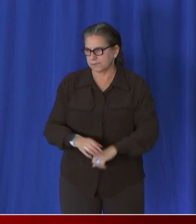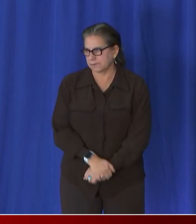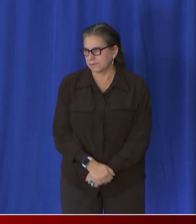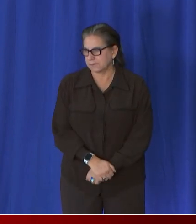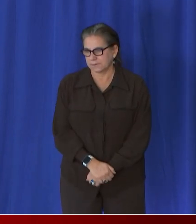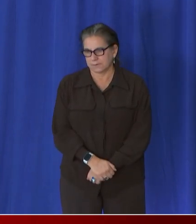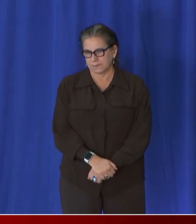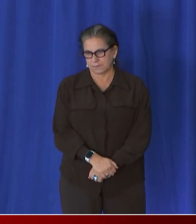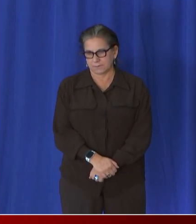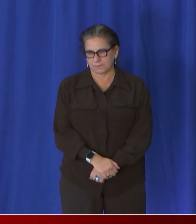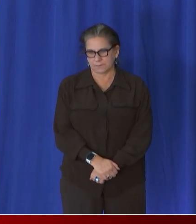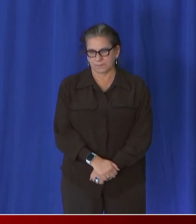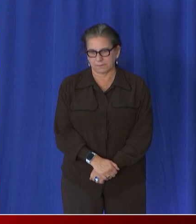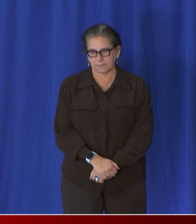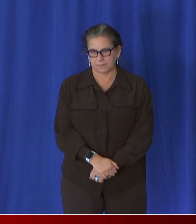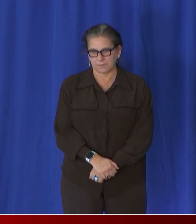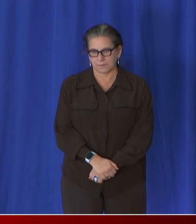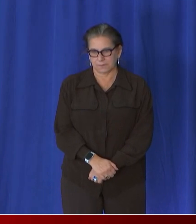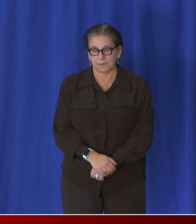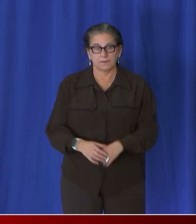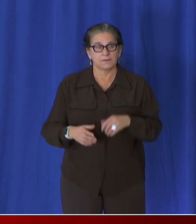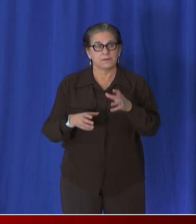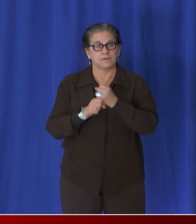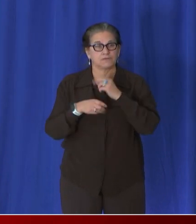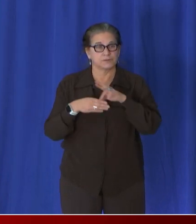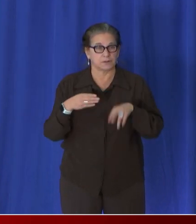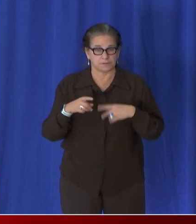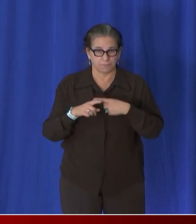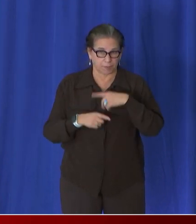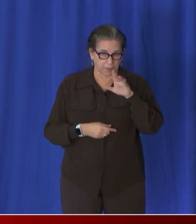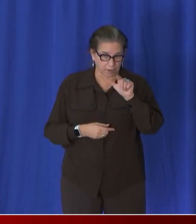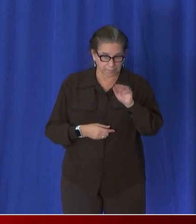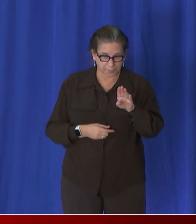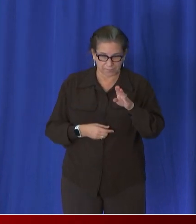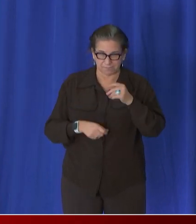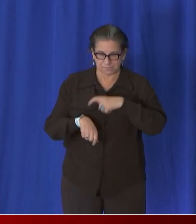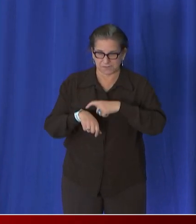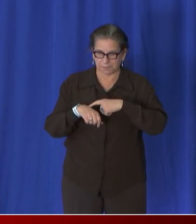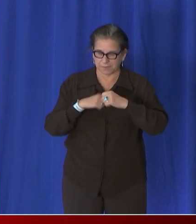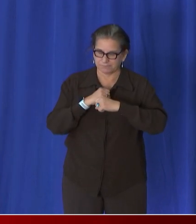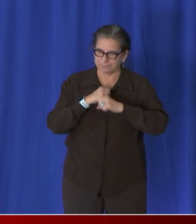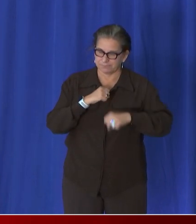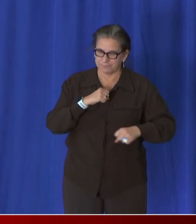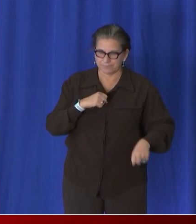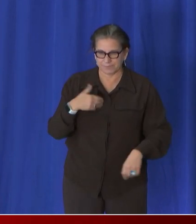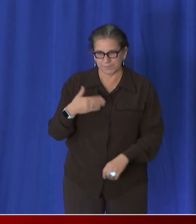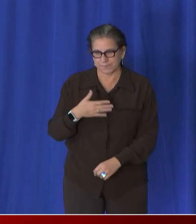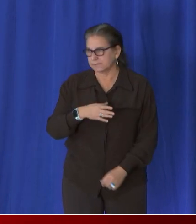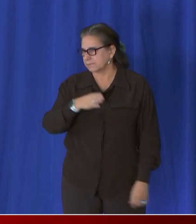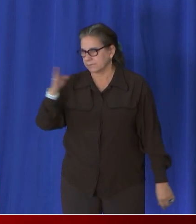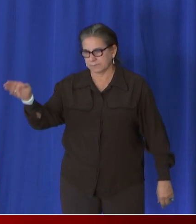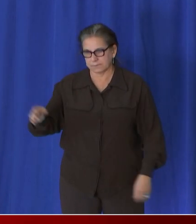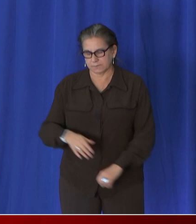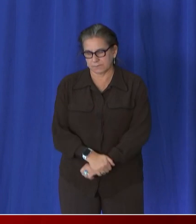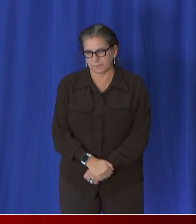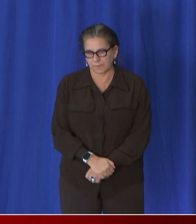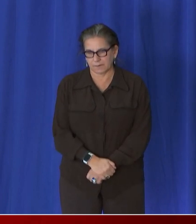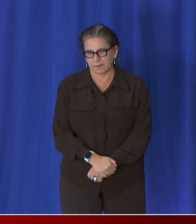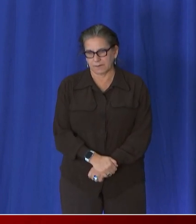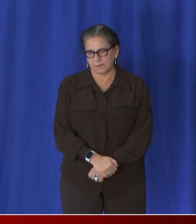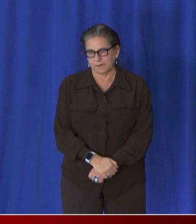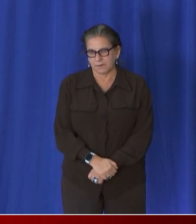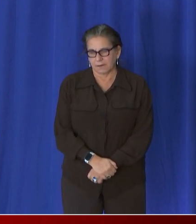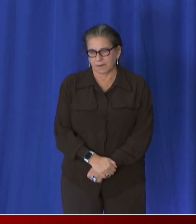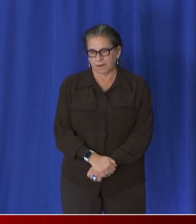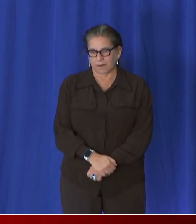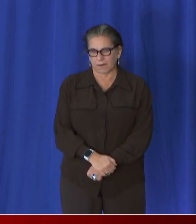you. Yes. I wanted to ask about concerns potentially around equity for businesses, particularly in